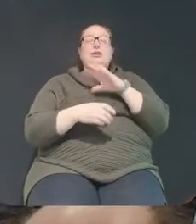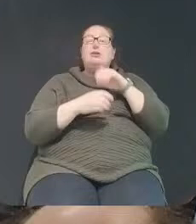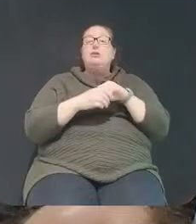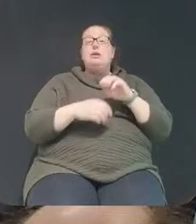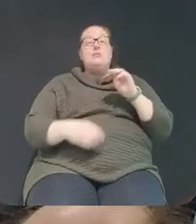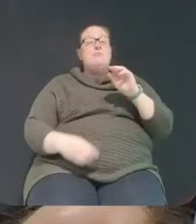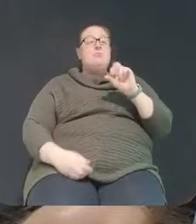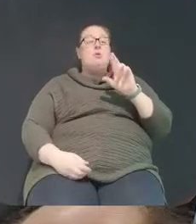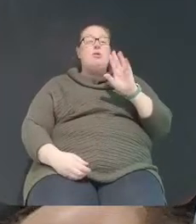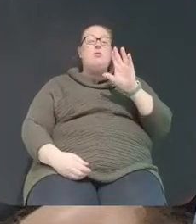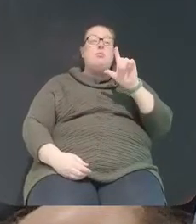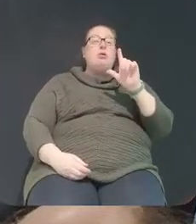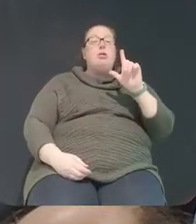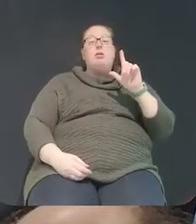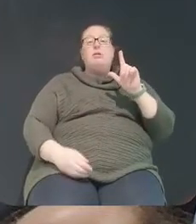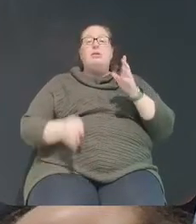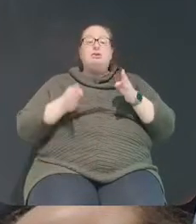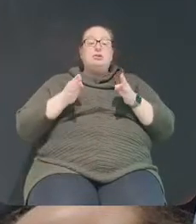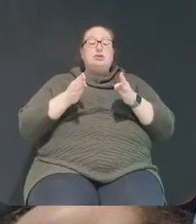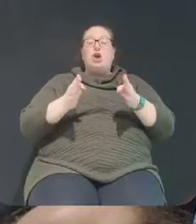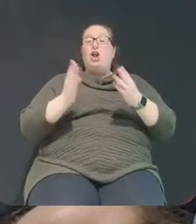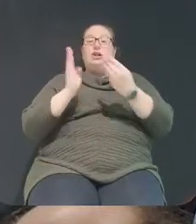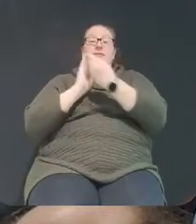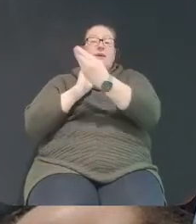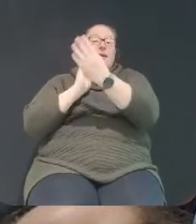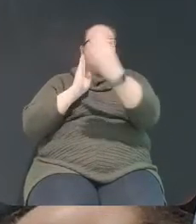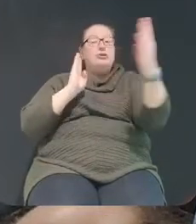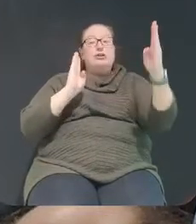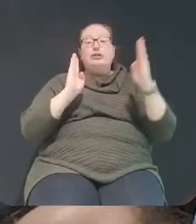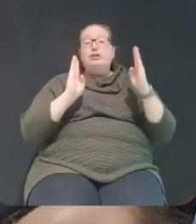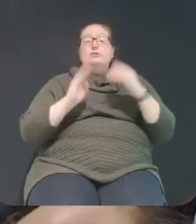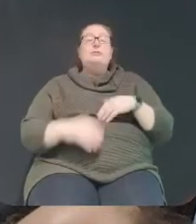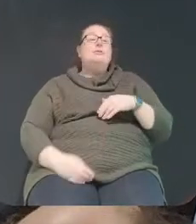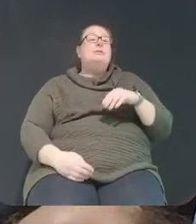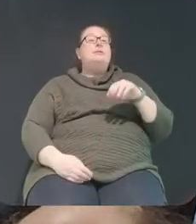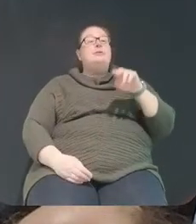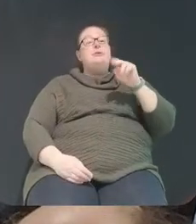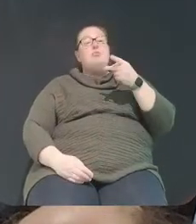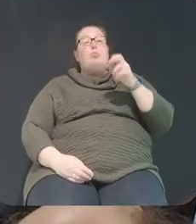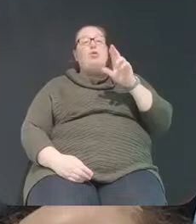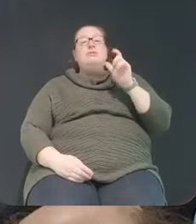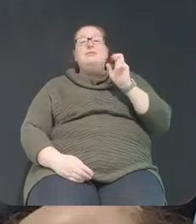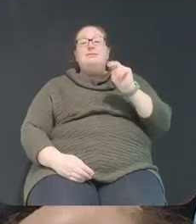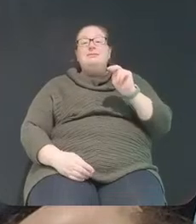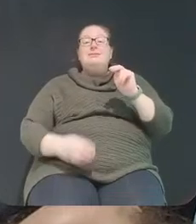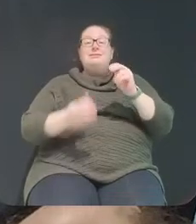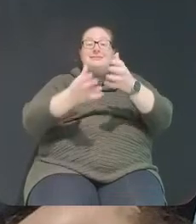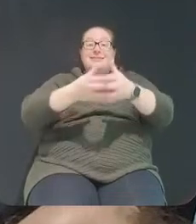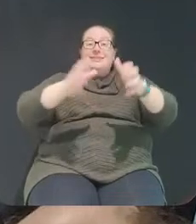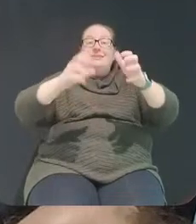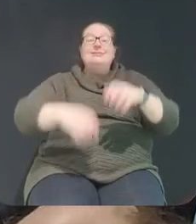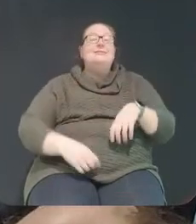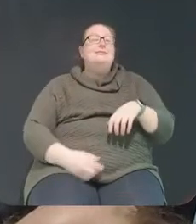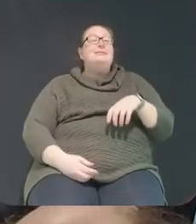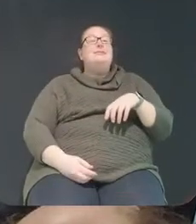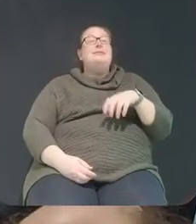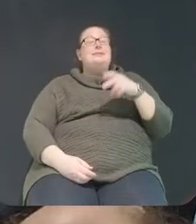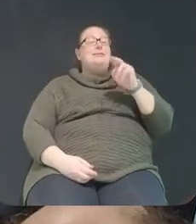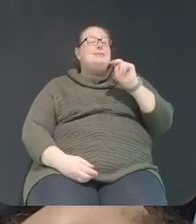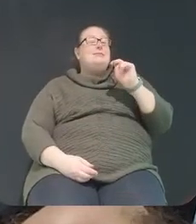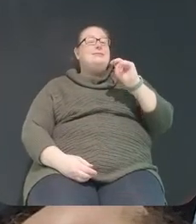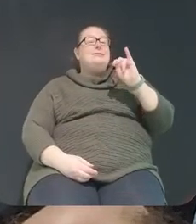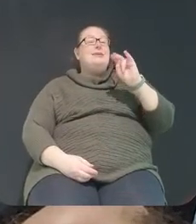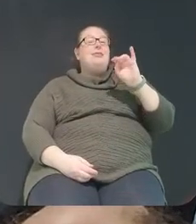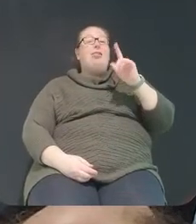stall dividers, porcelain sinks and urinals, nickel-plated brass fixtures, and much more. The